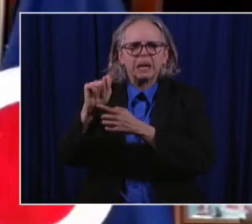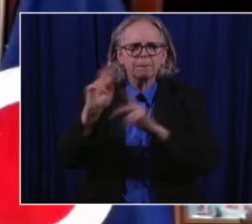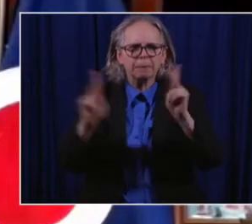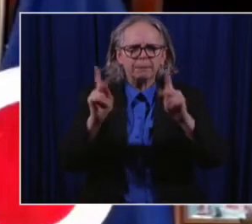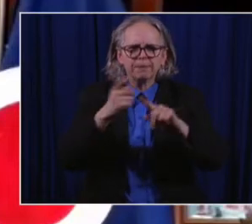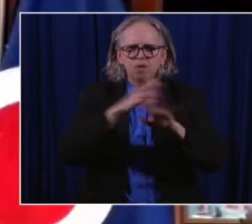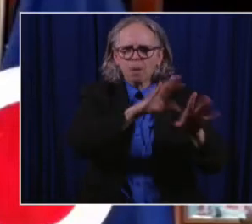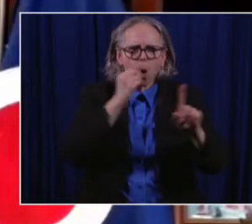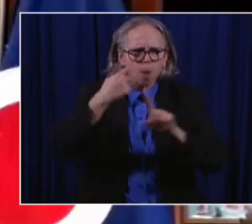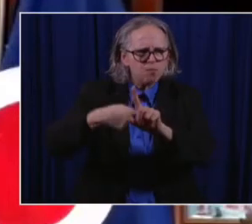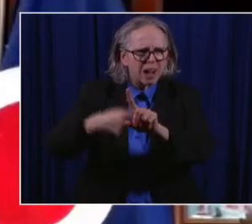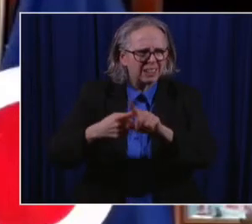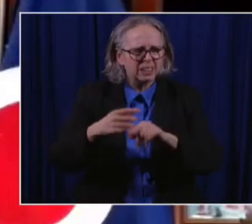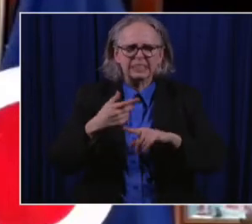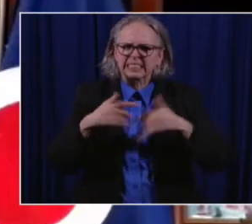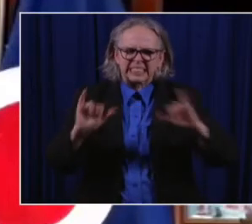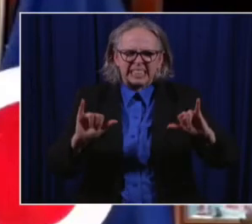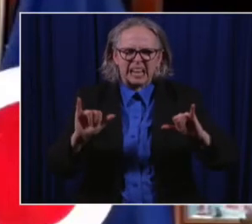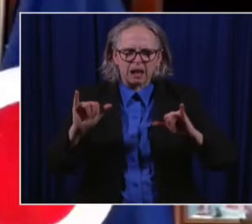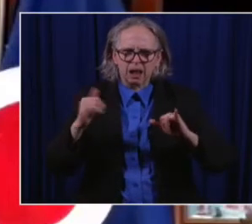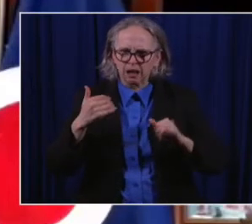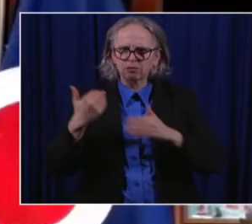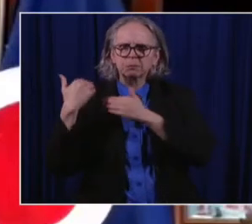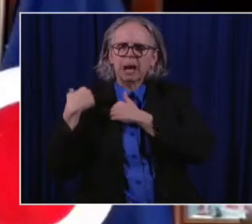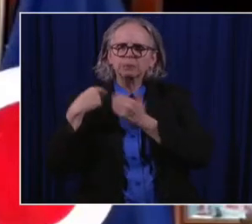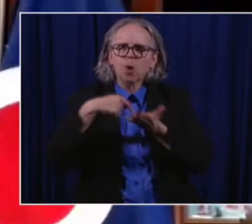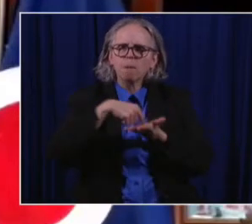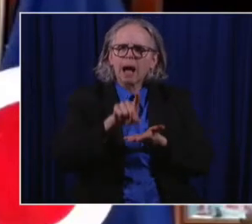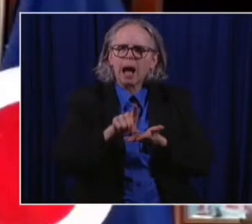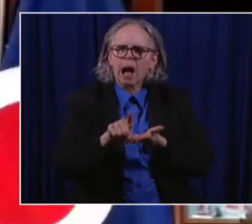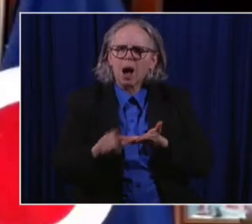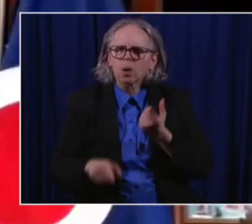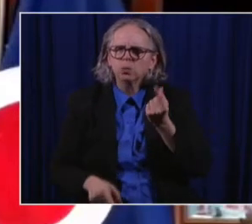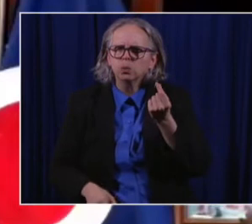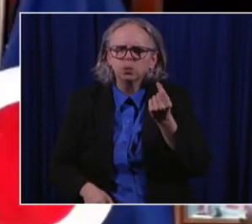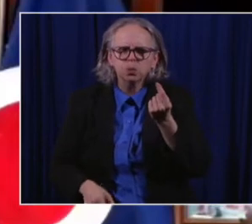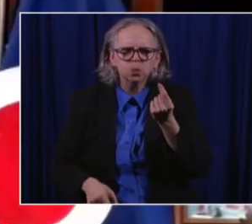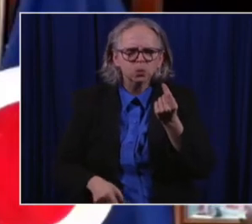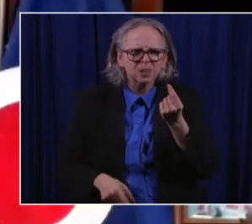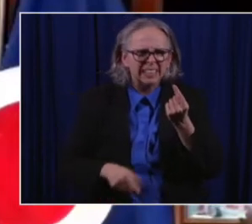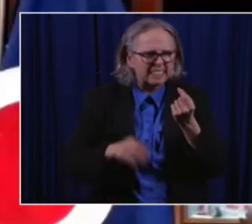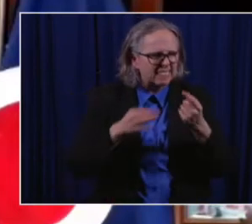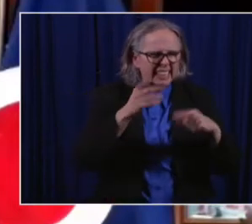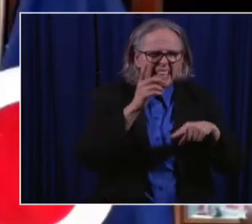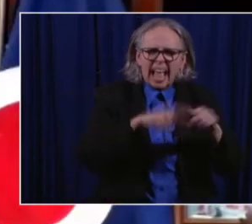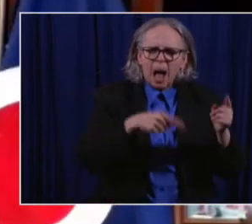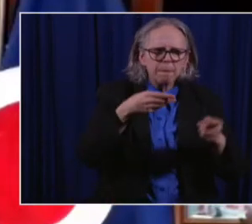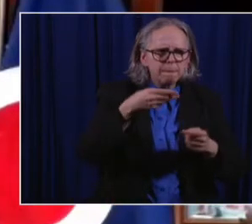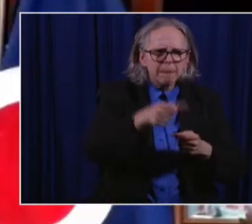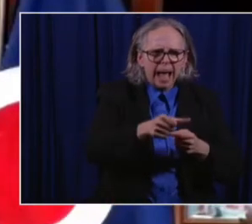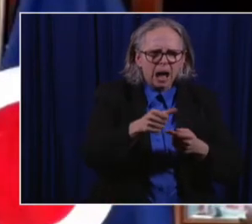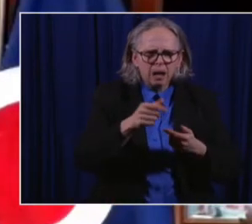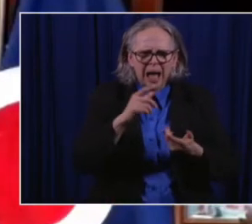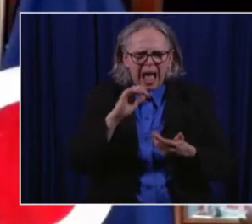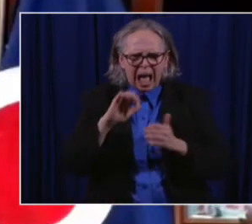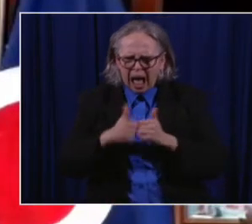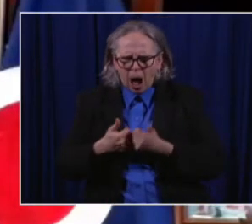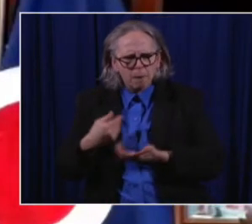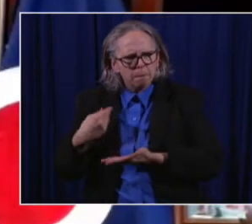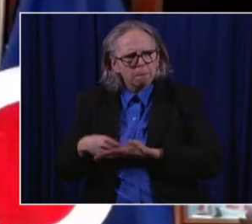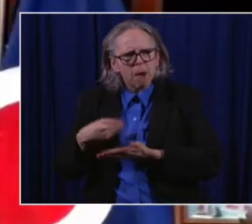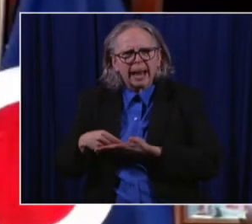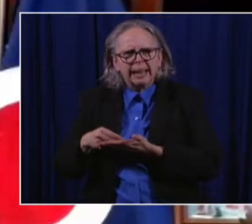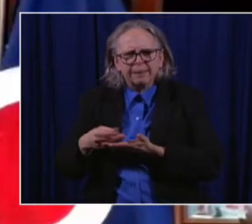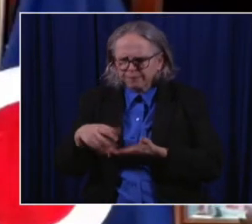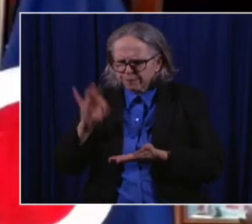facility, who has a default that could potentially happen with their lender, which creates a whole chain of events and series of events.